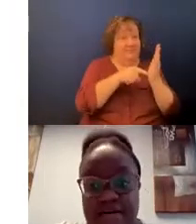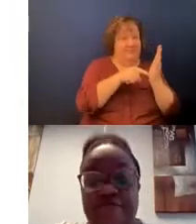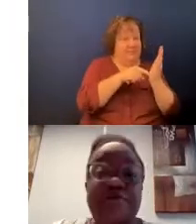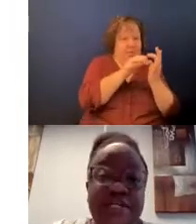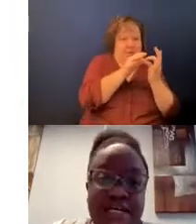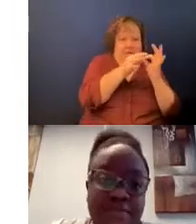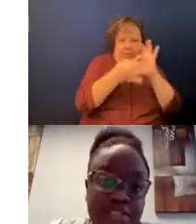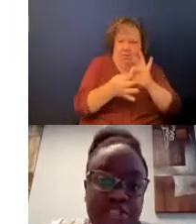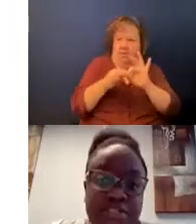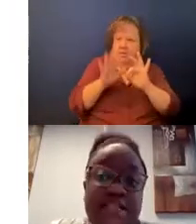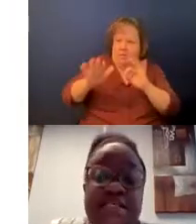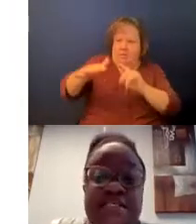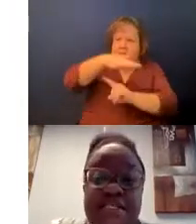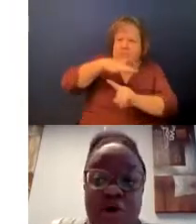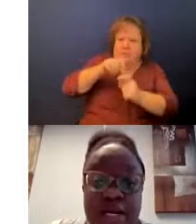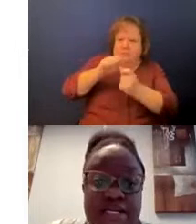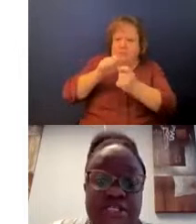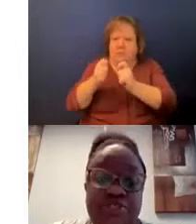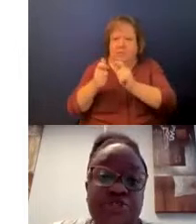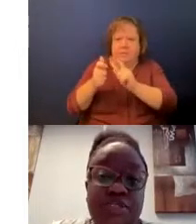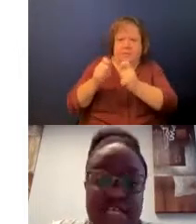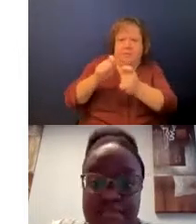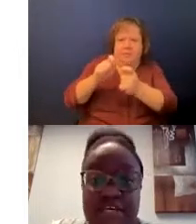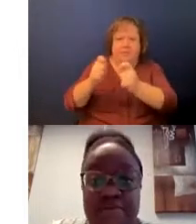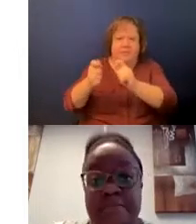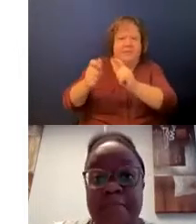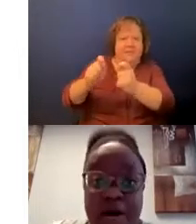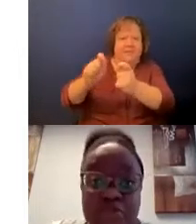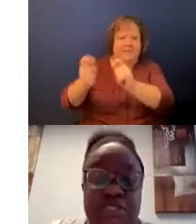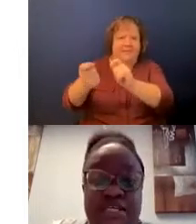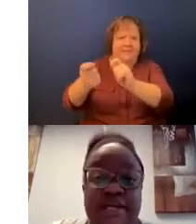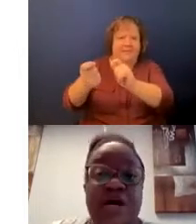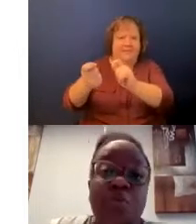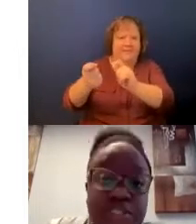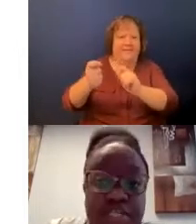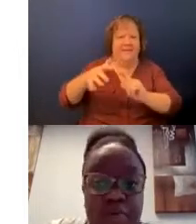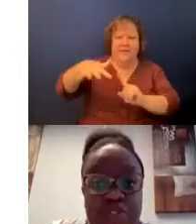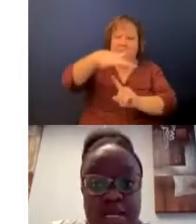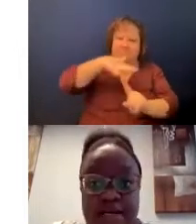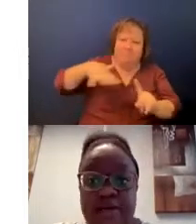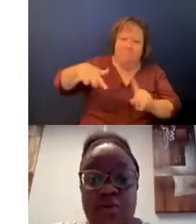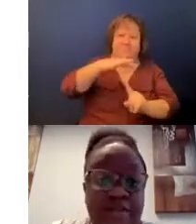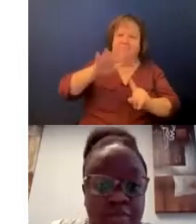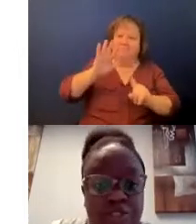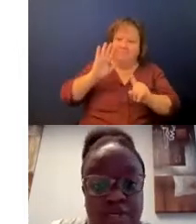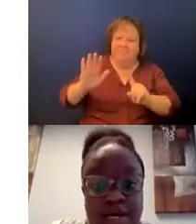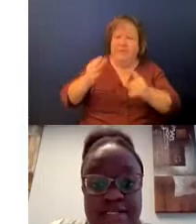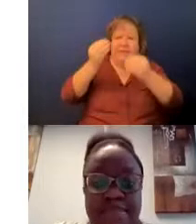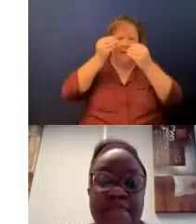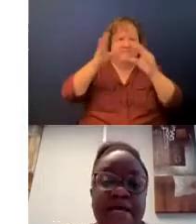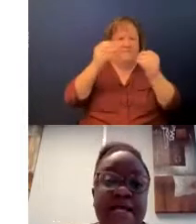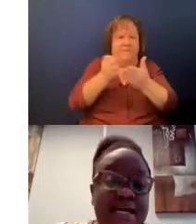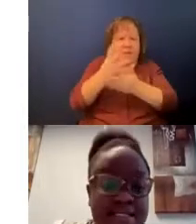data for real-time decisions. And this is at the organization's own terms, giving them power to decide what they want to learn and why they want to learn